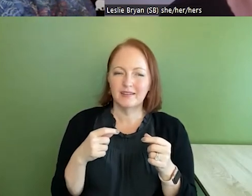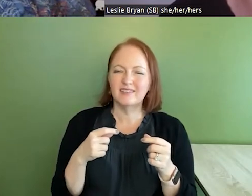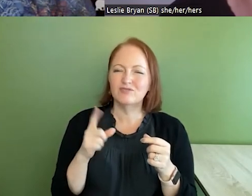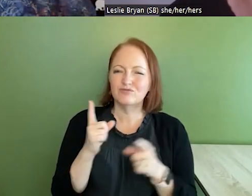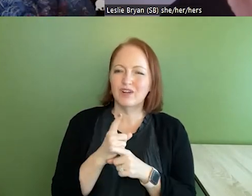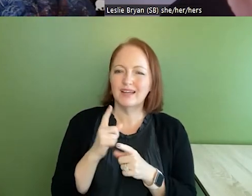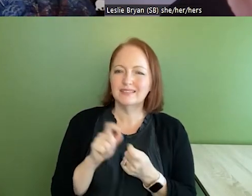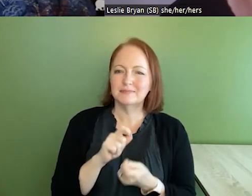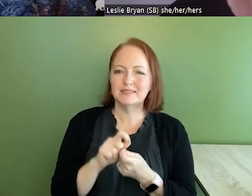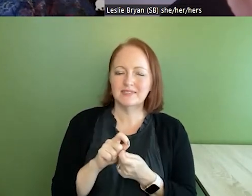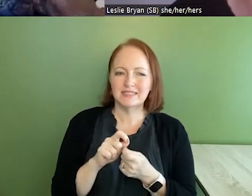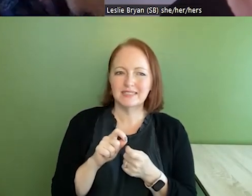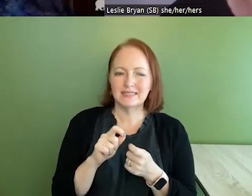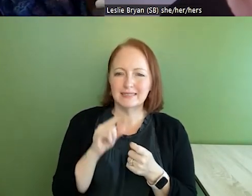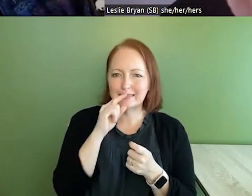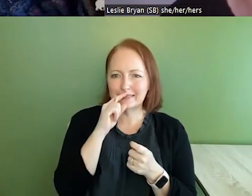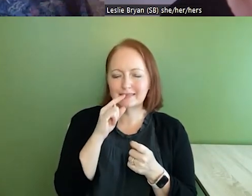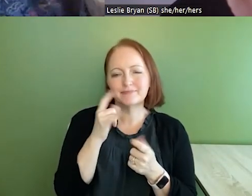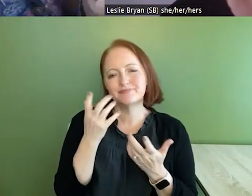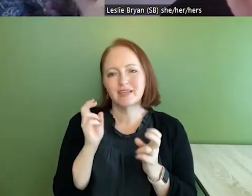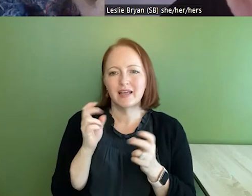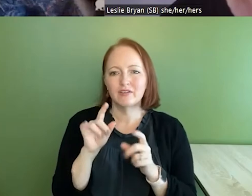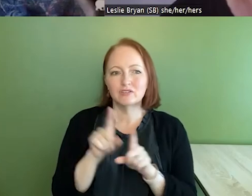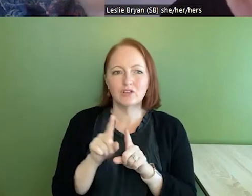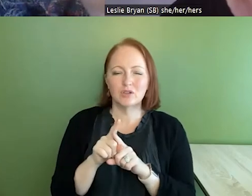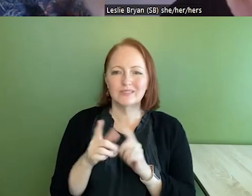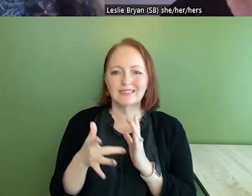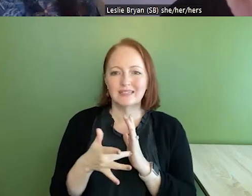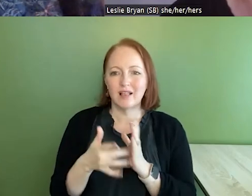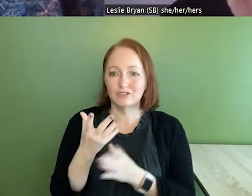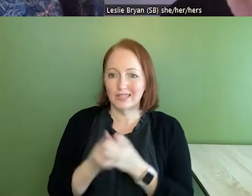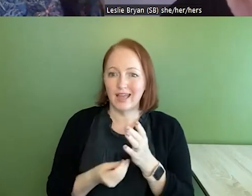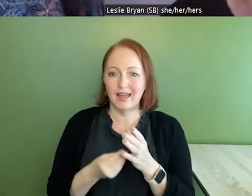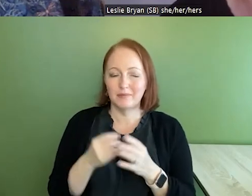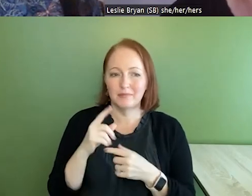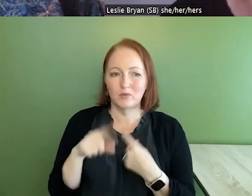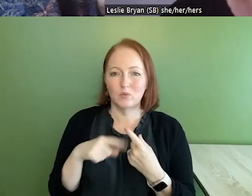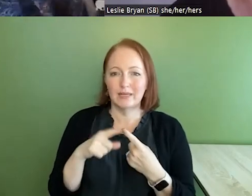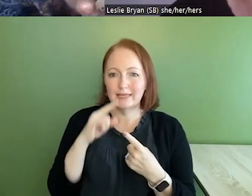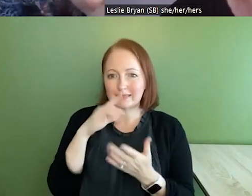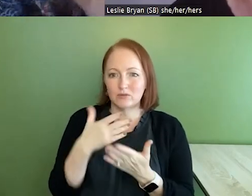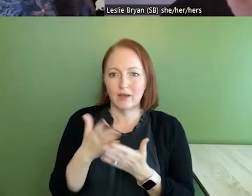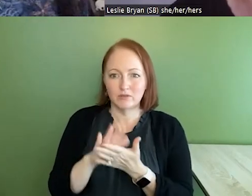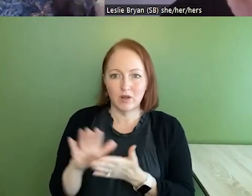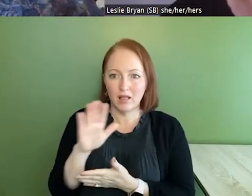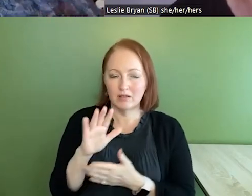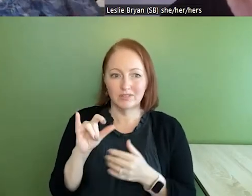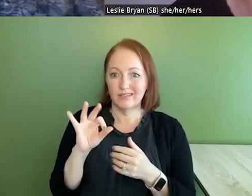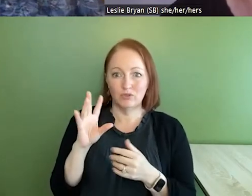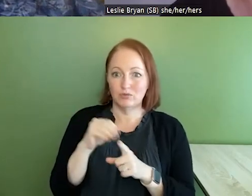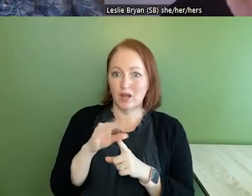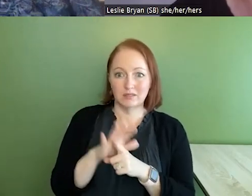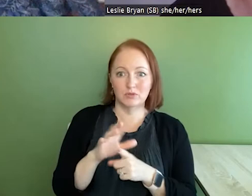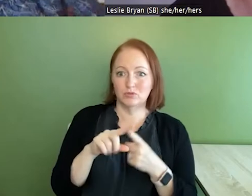who, so there's also like a technology gap when kids reach college. Like if you aren't exposed to